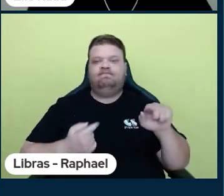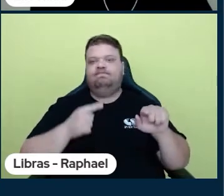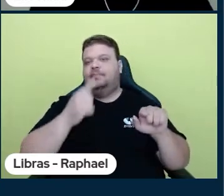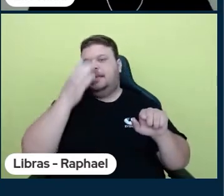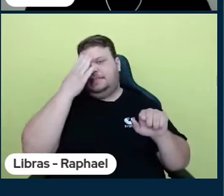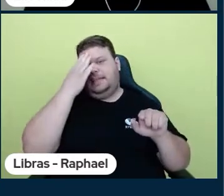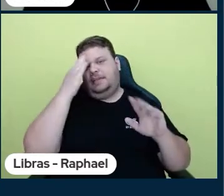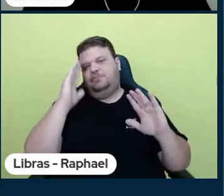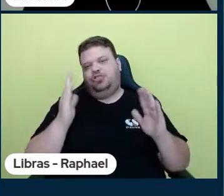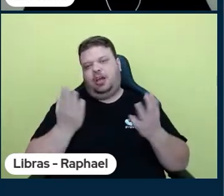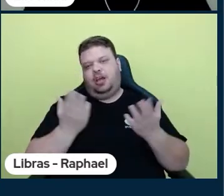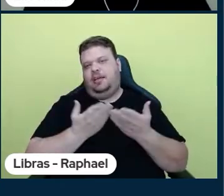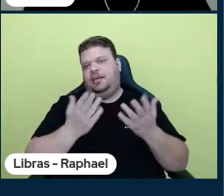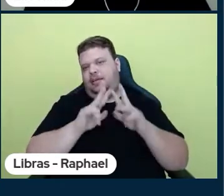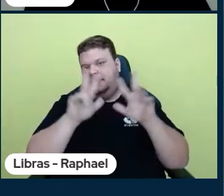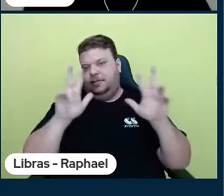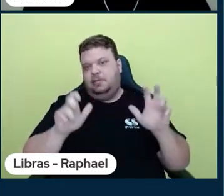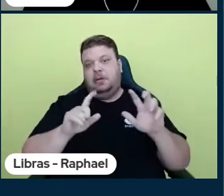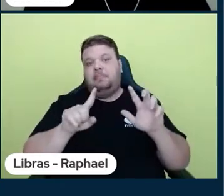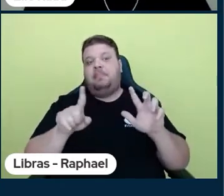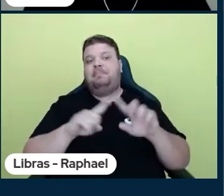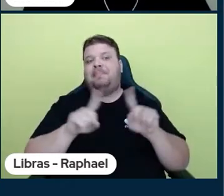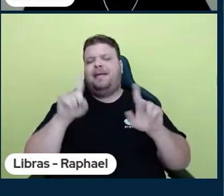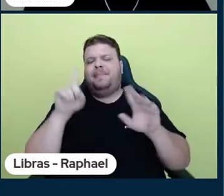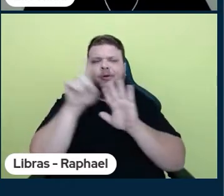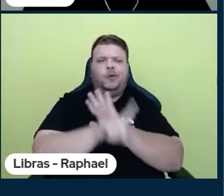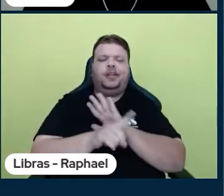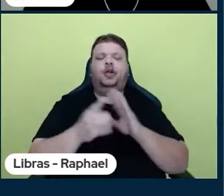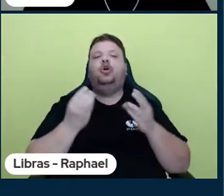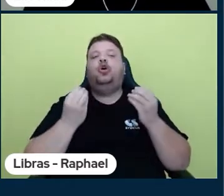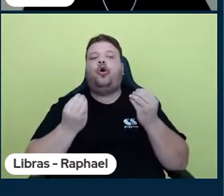all, we can ask this question.